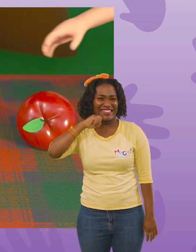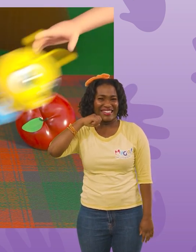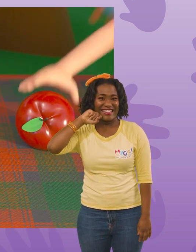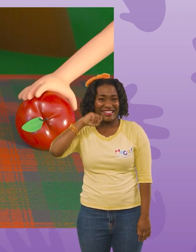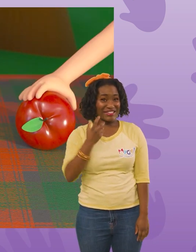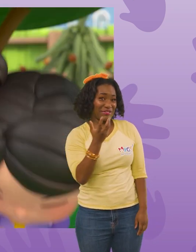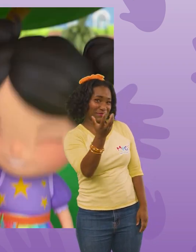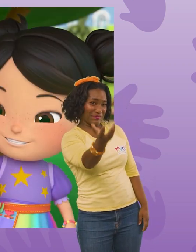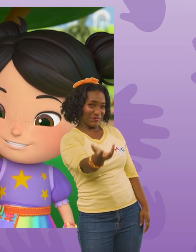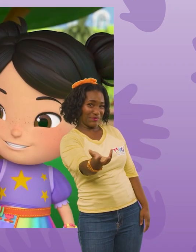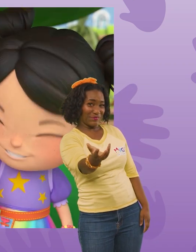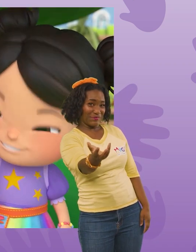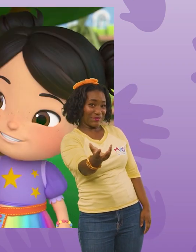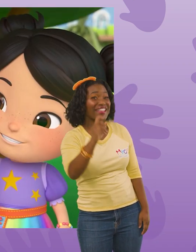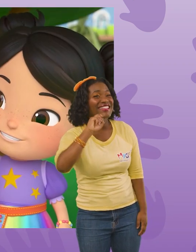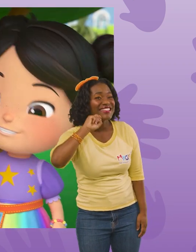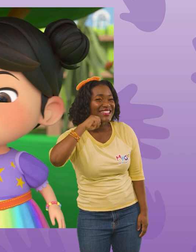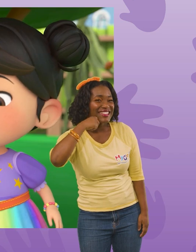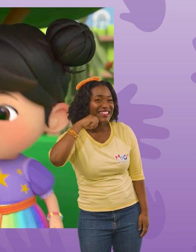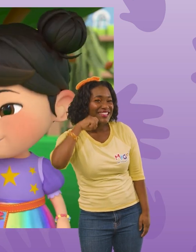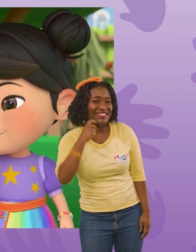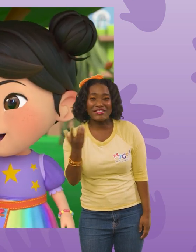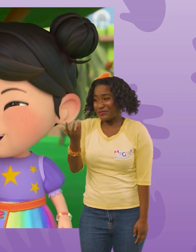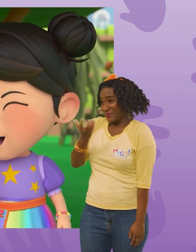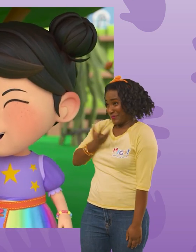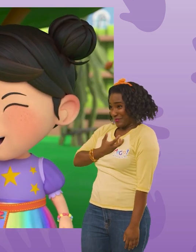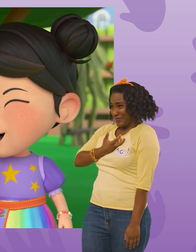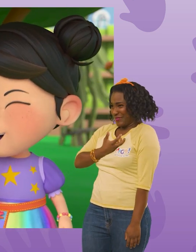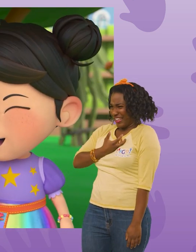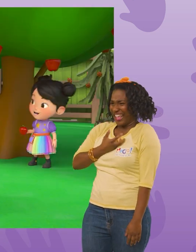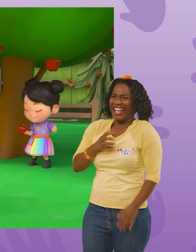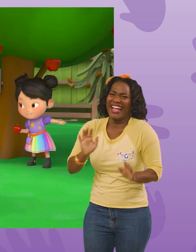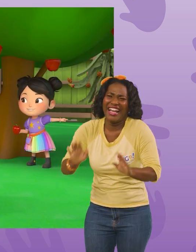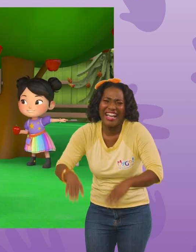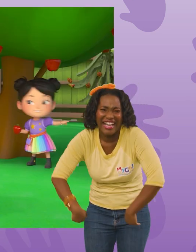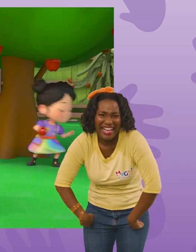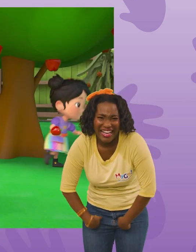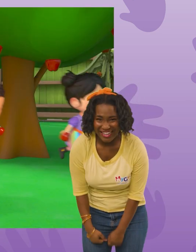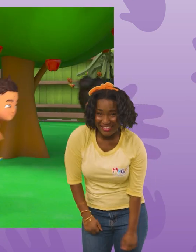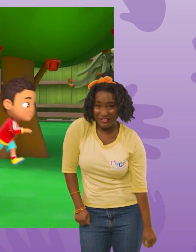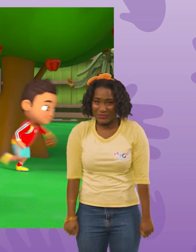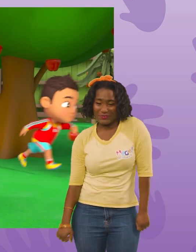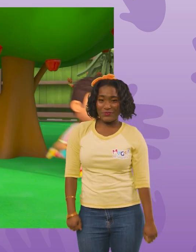An apple for you. An apple for me.